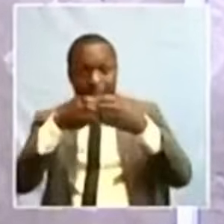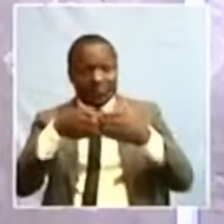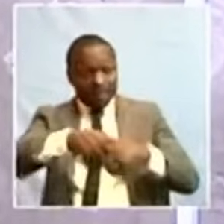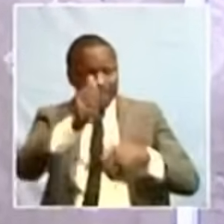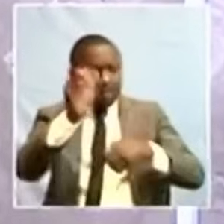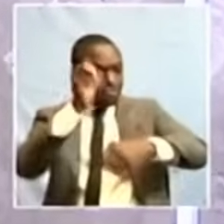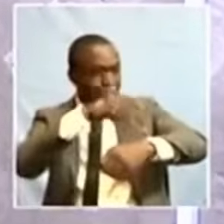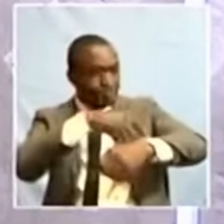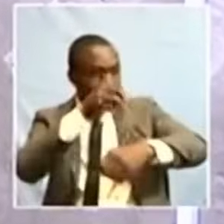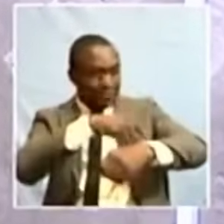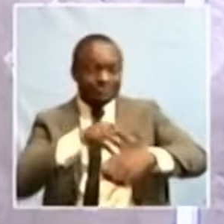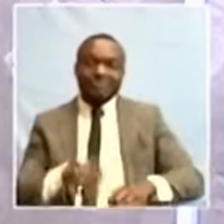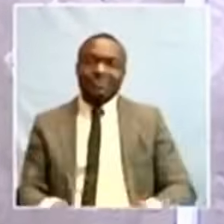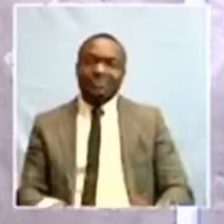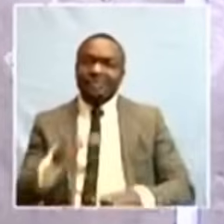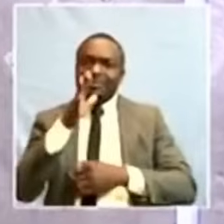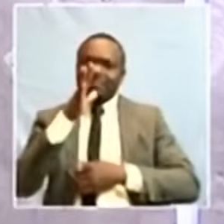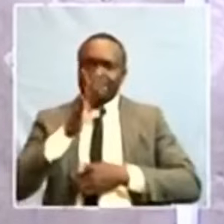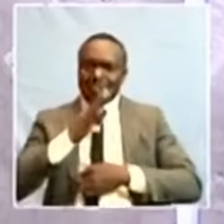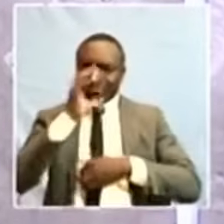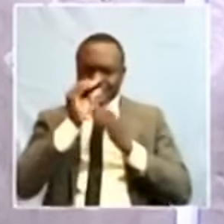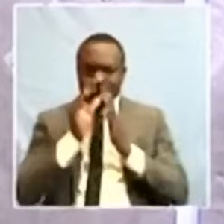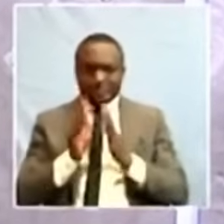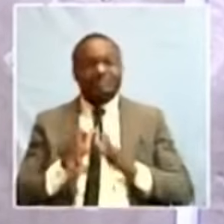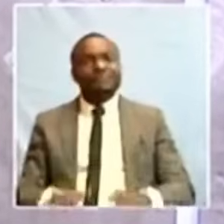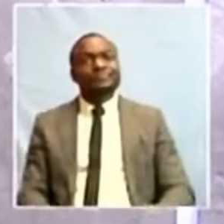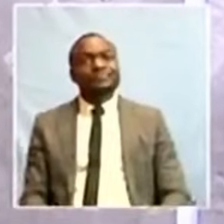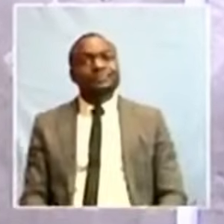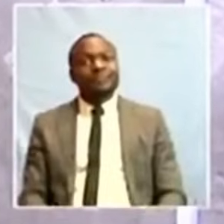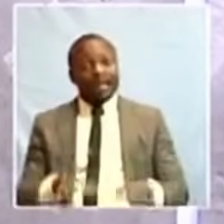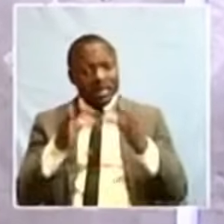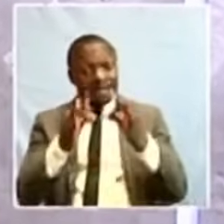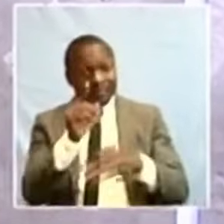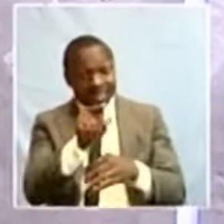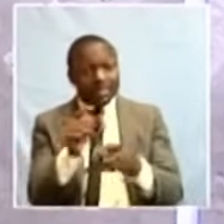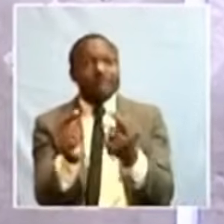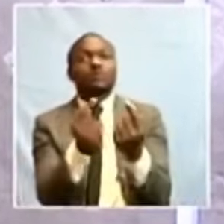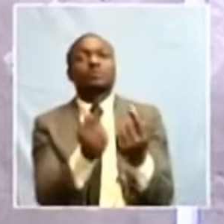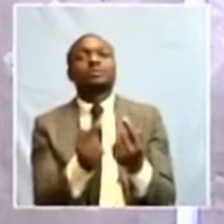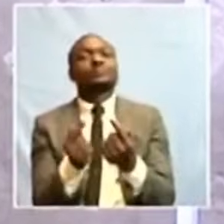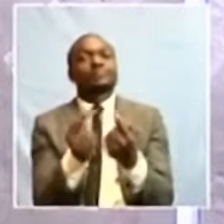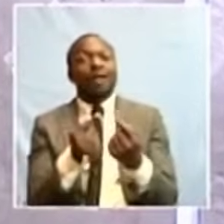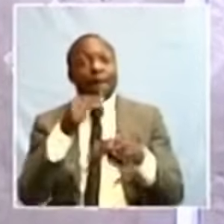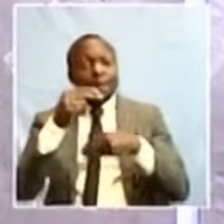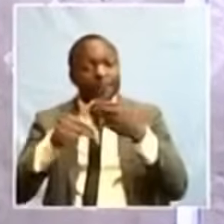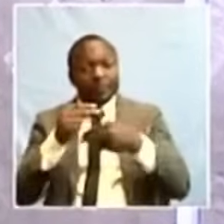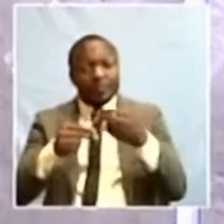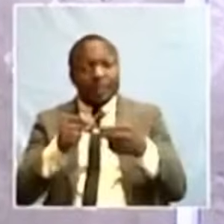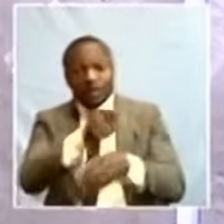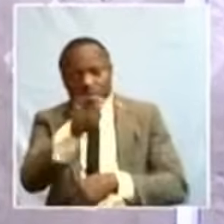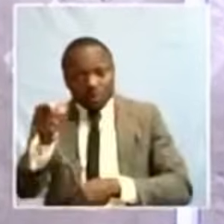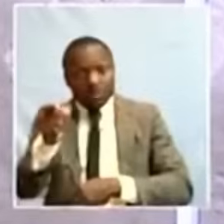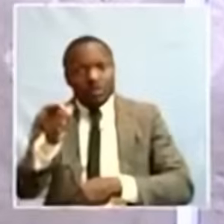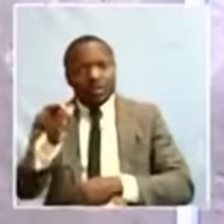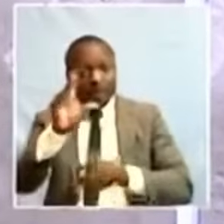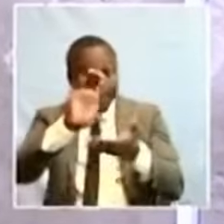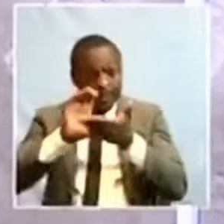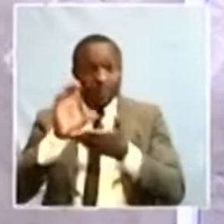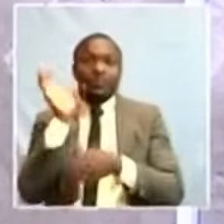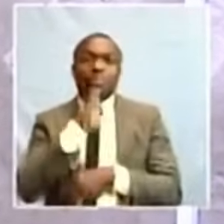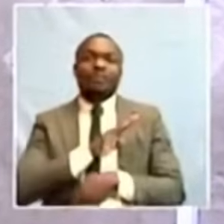invest. Madam Speaker, if that is the case, it means that even those that have already